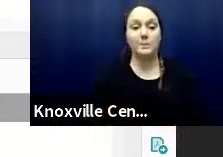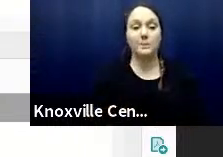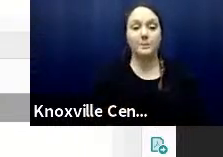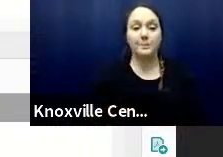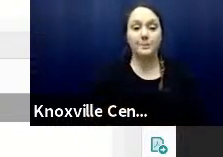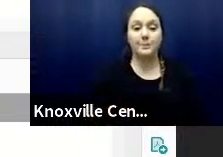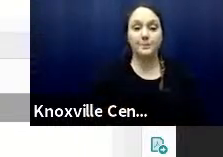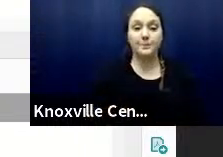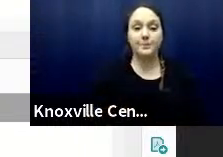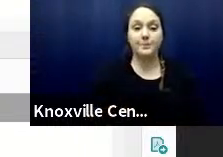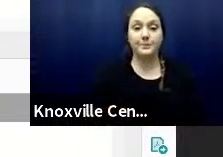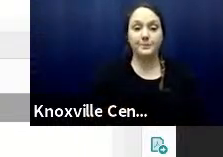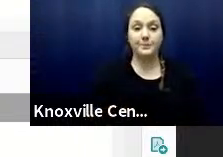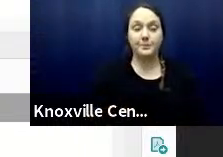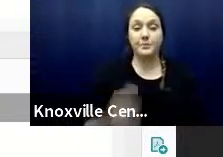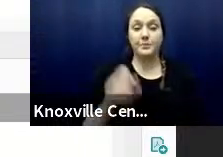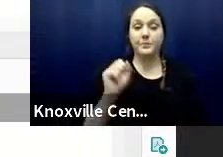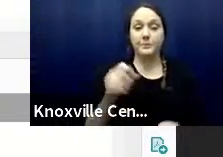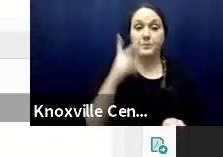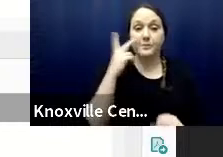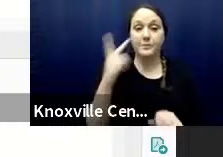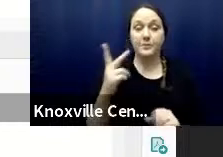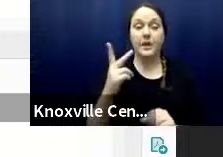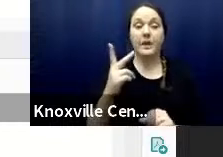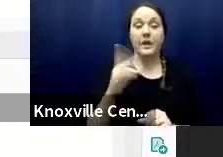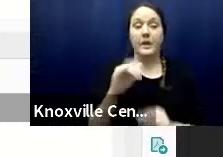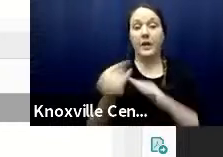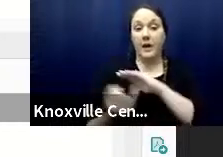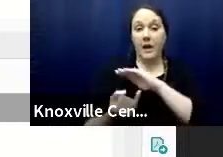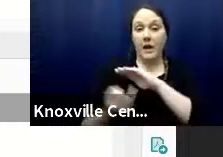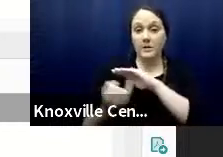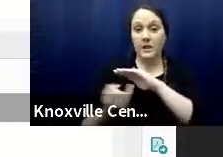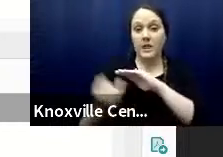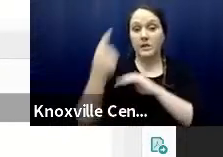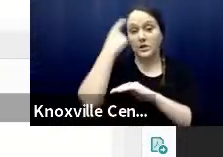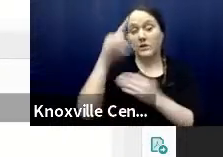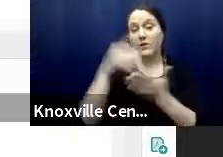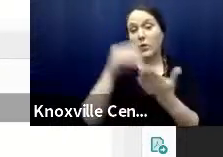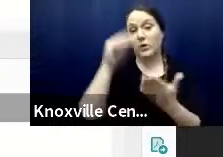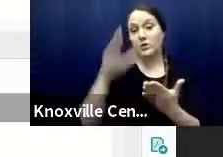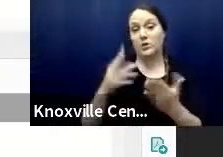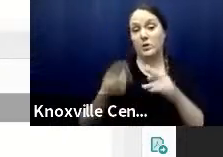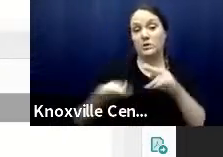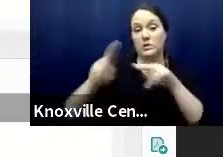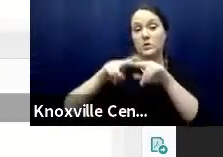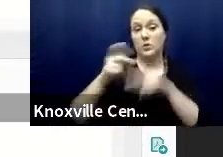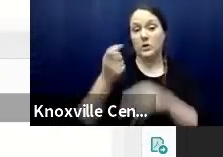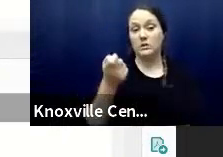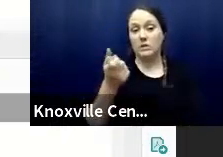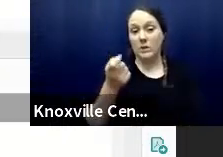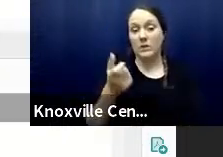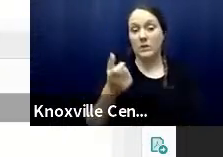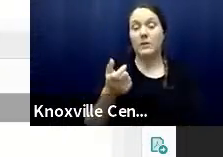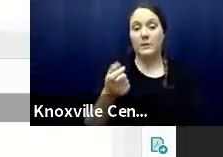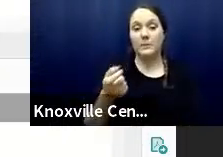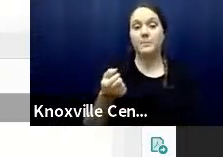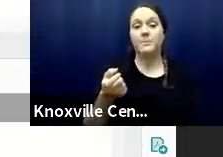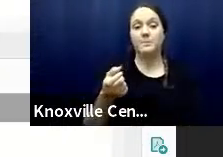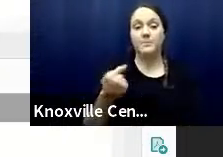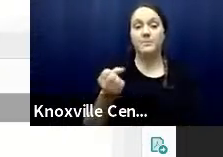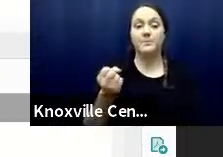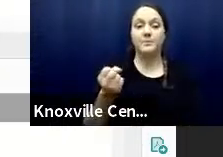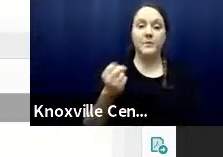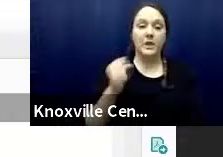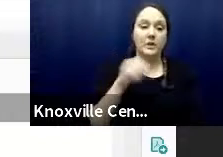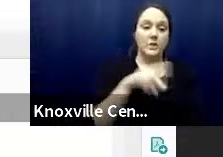And as you can see, the isolation for students has gone up somewhat. So like